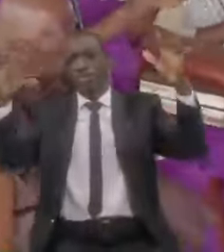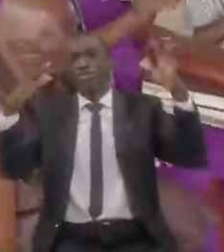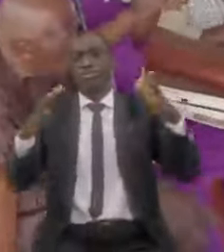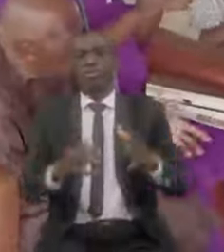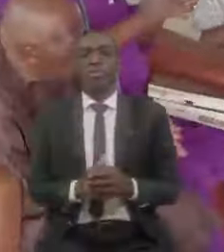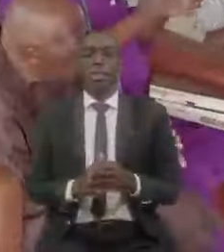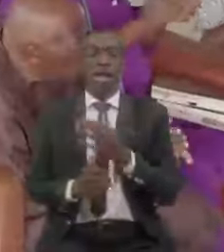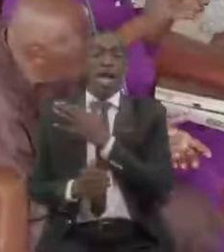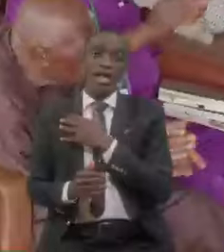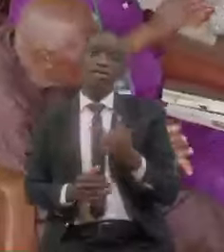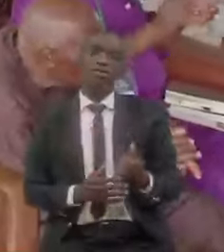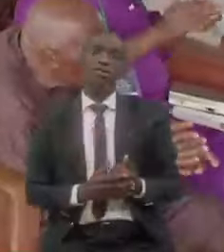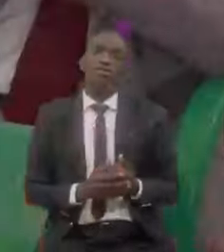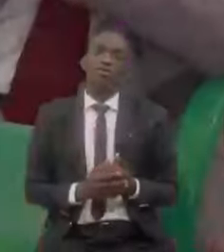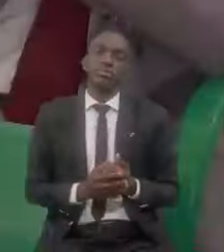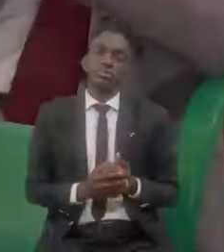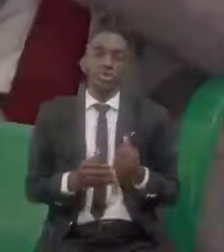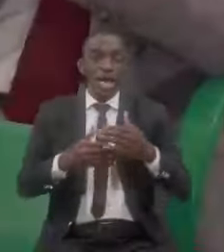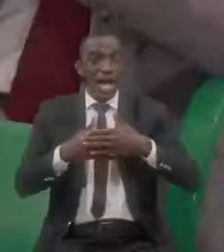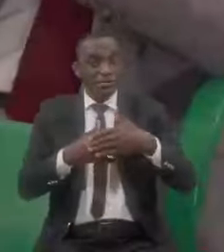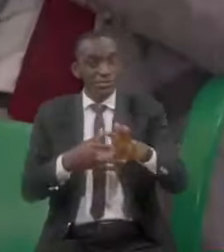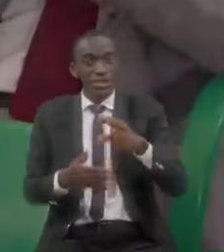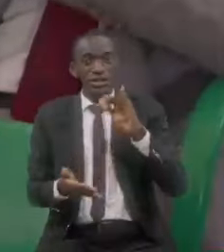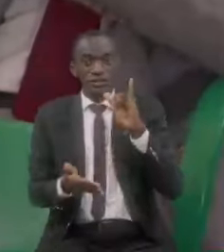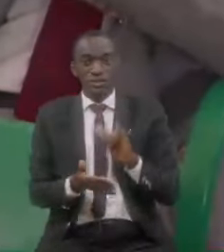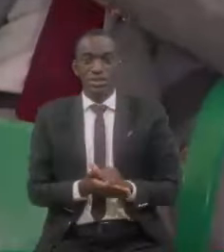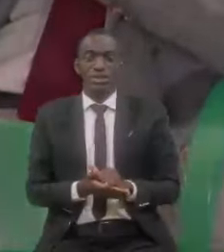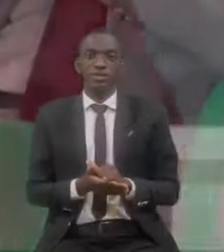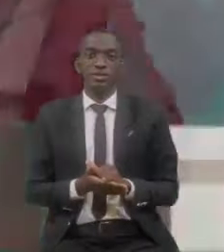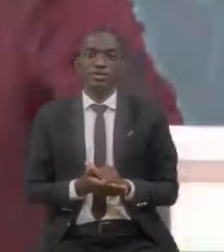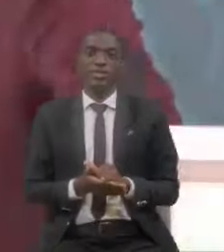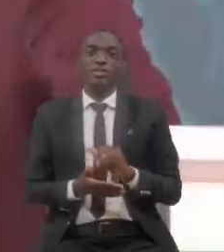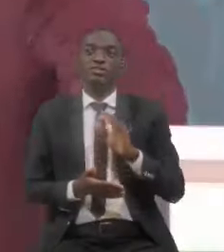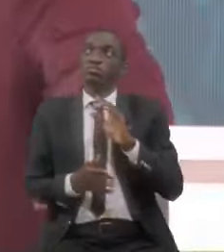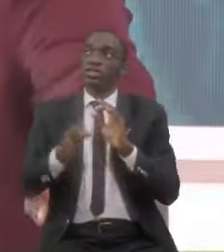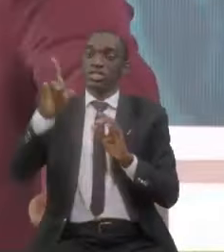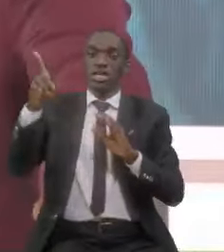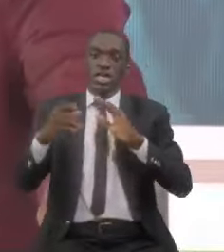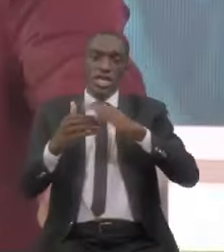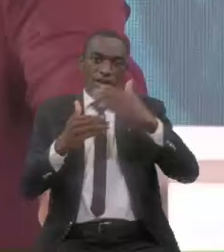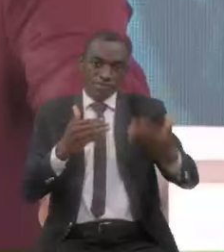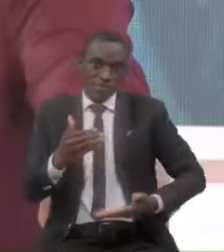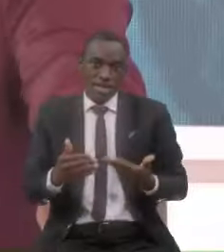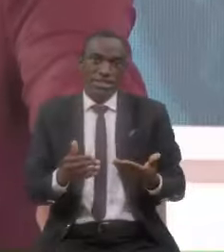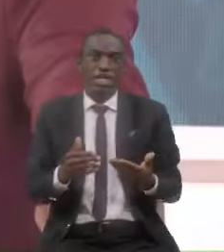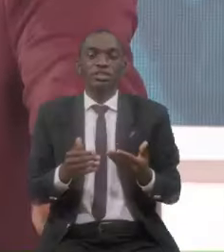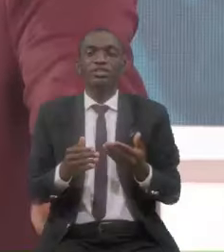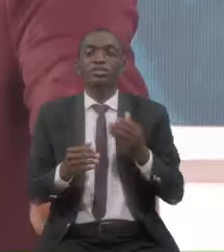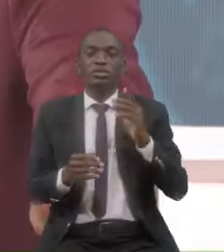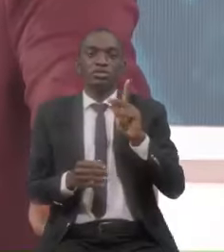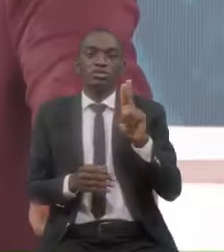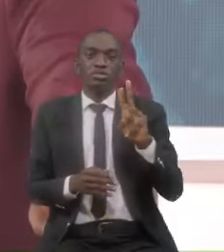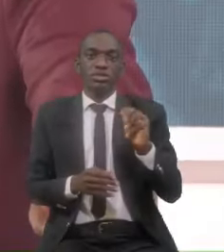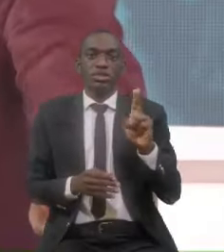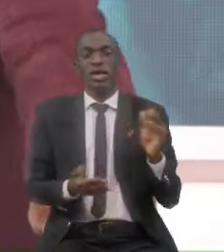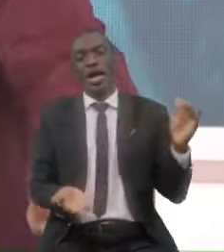And after that, they invited me back. They said, we need you back in